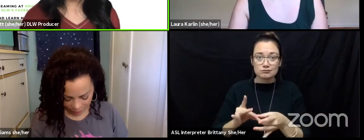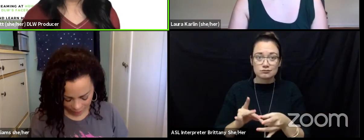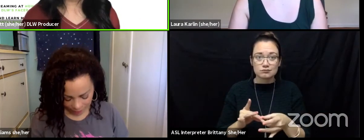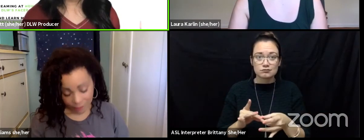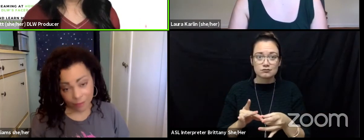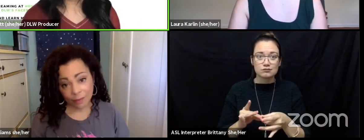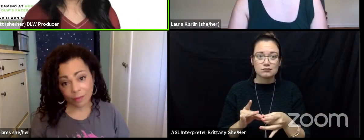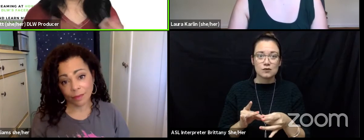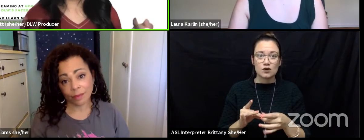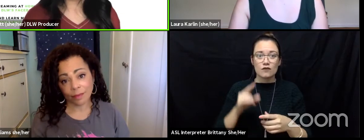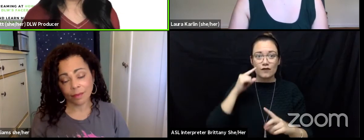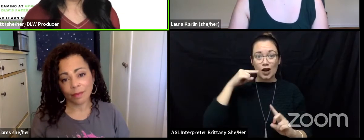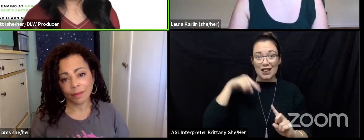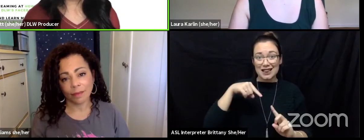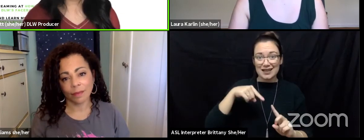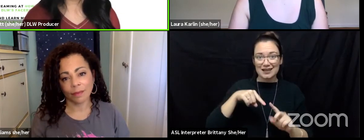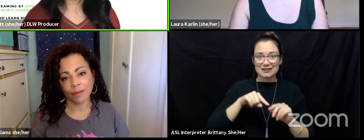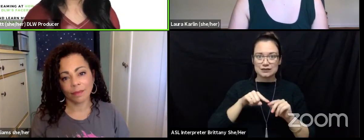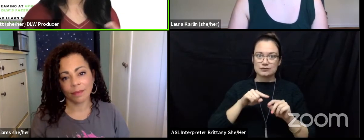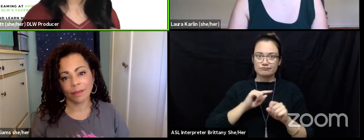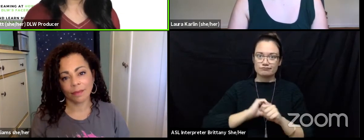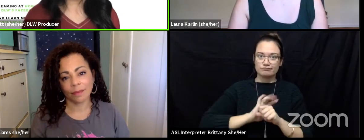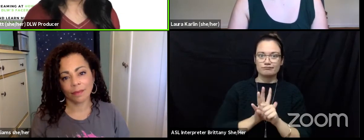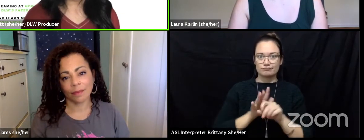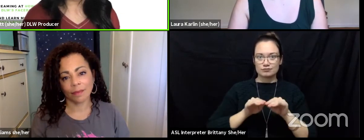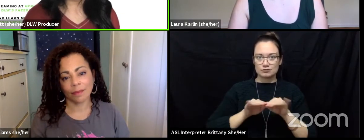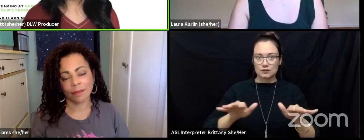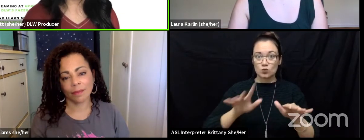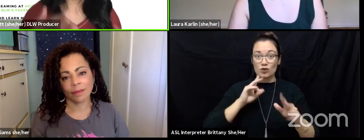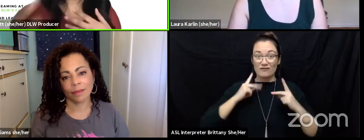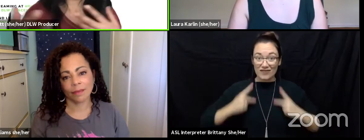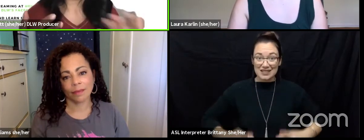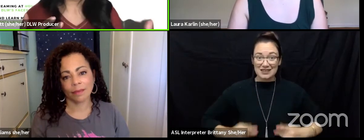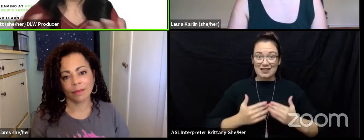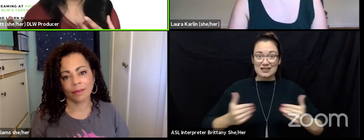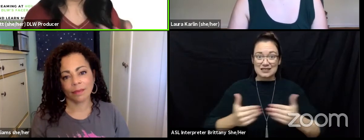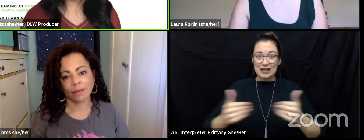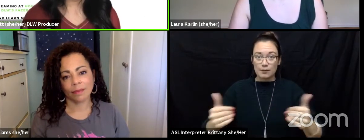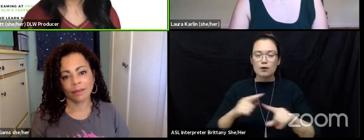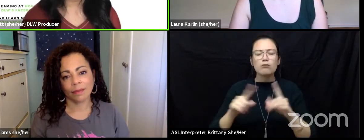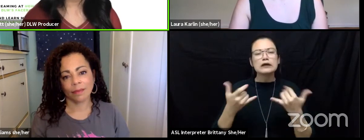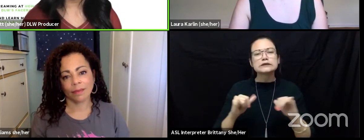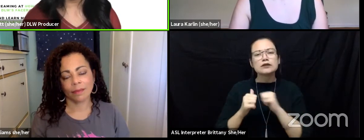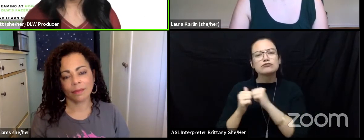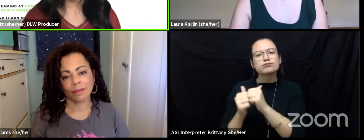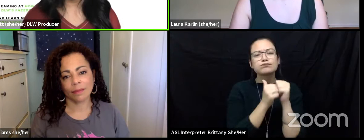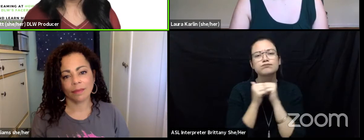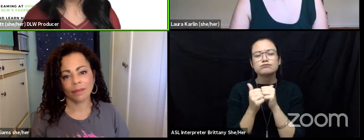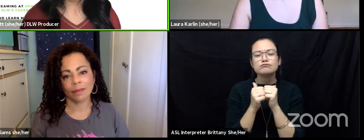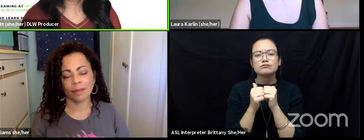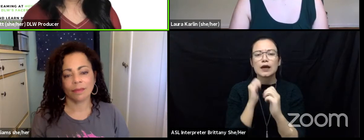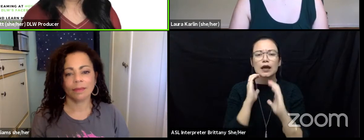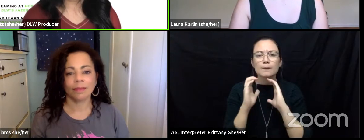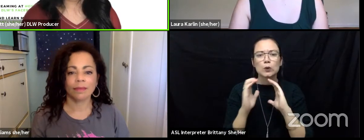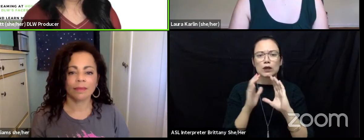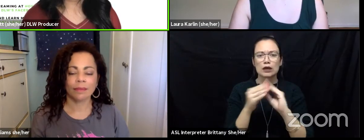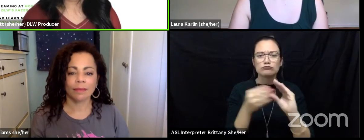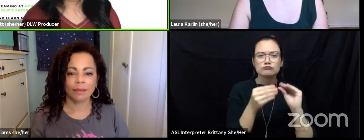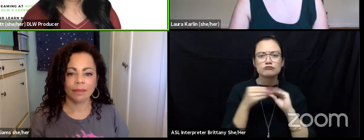this current pandemic, where we're physically separated, but obviously together and being able to communicate ideas,